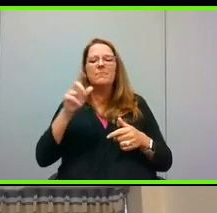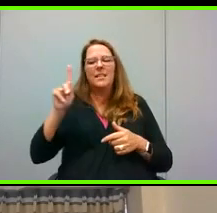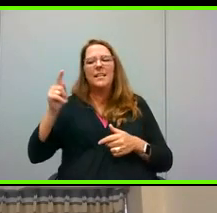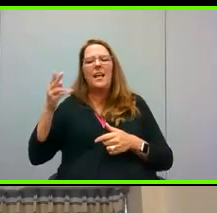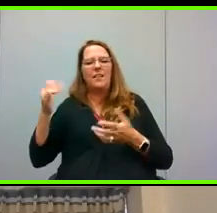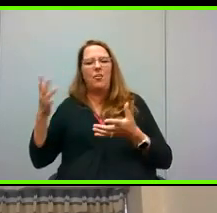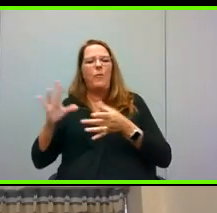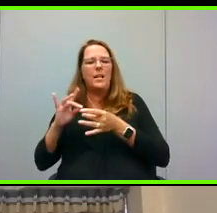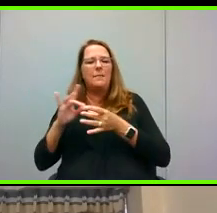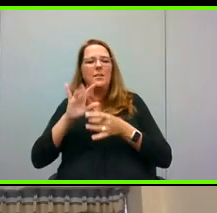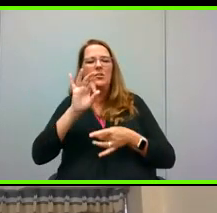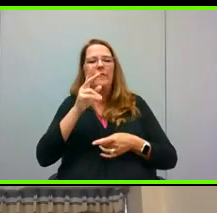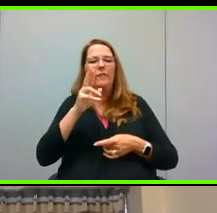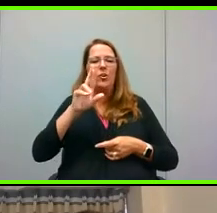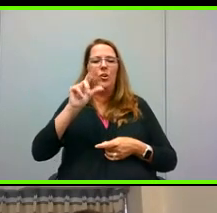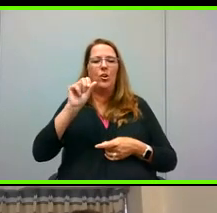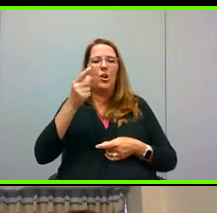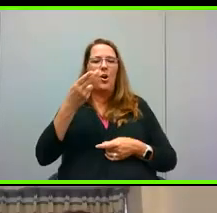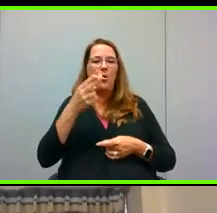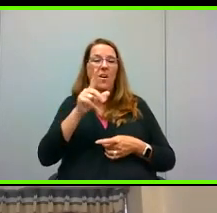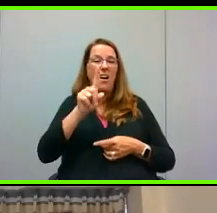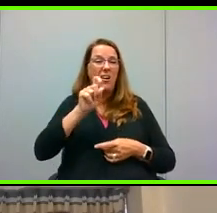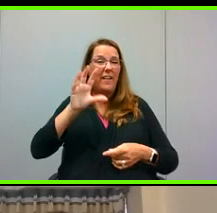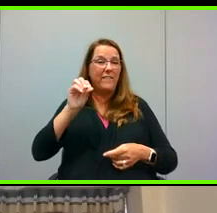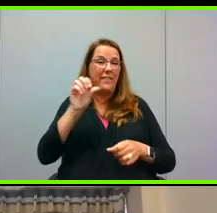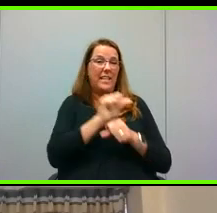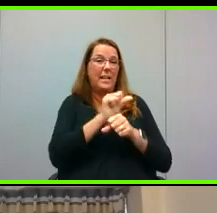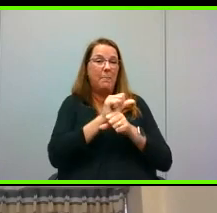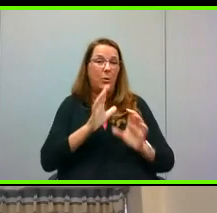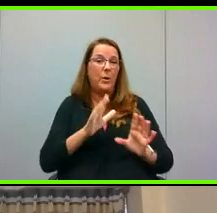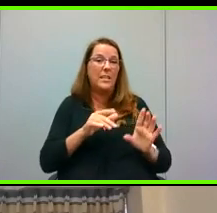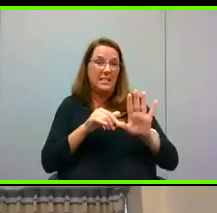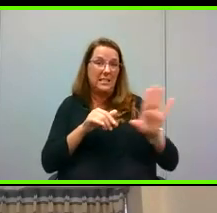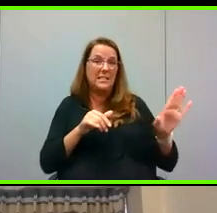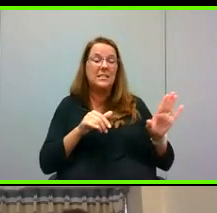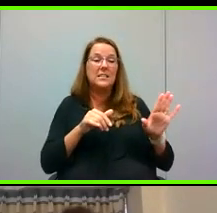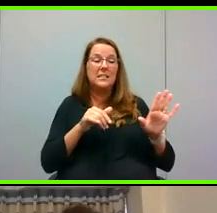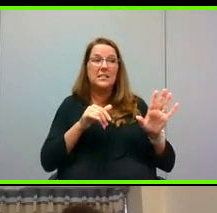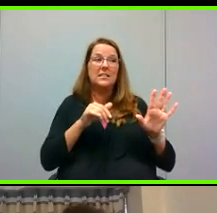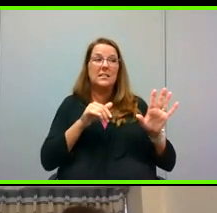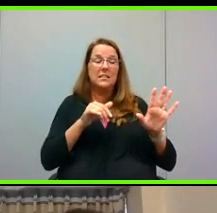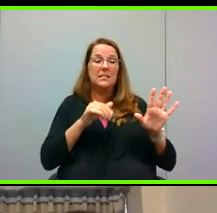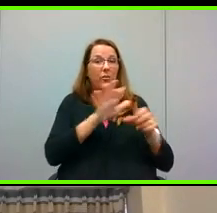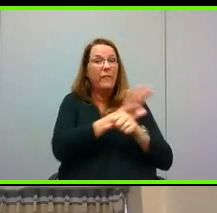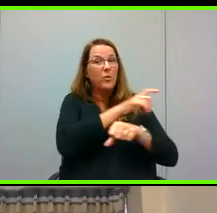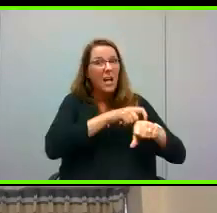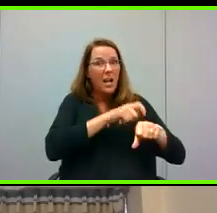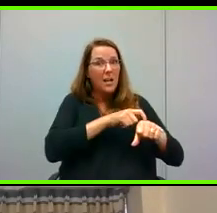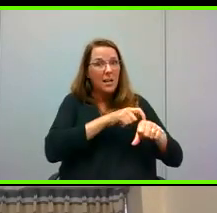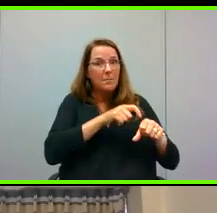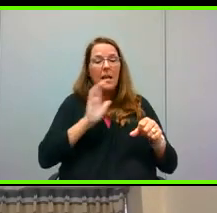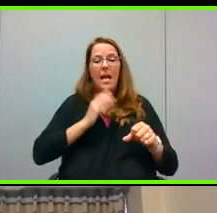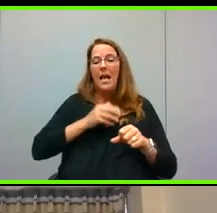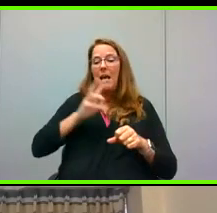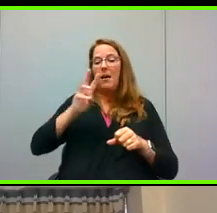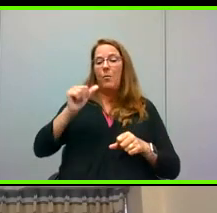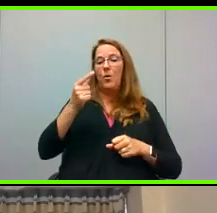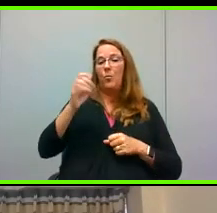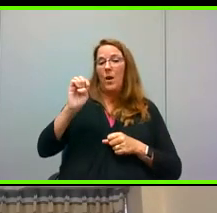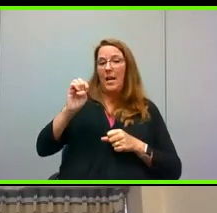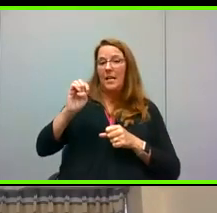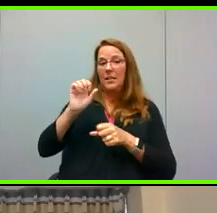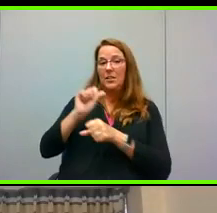mentioned, furloughing about 150 employees. Of that total, and they're full-time employees, our wage employees is about 67